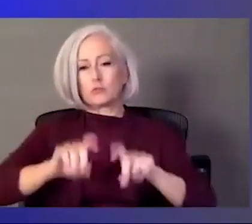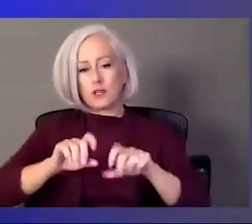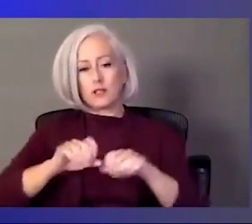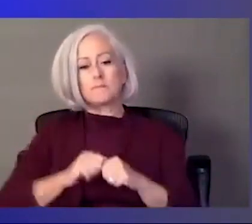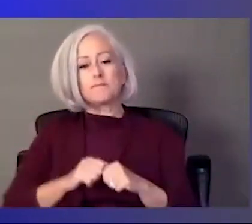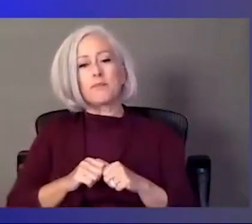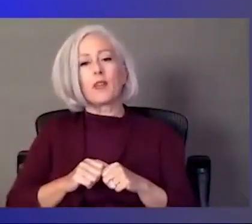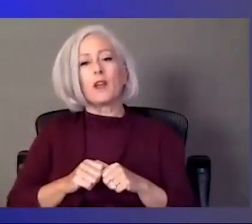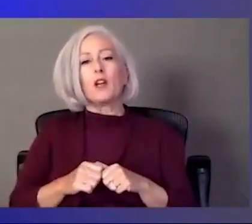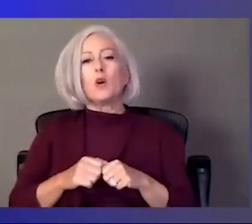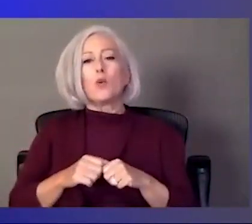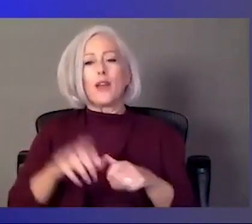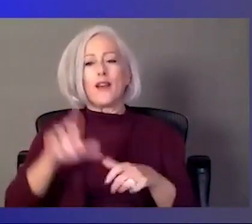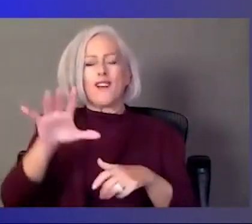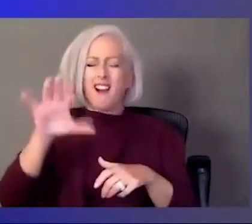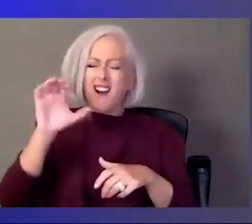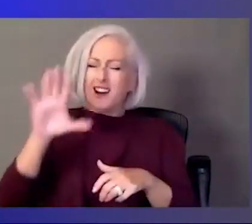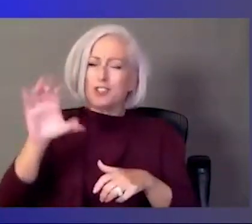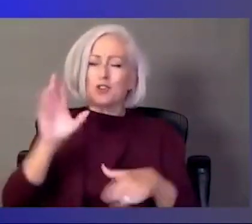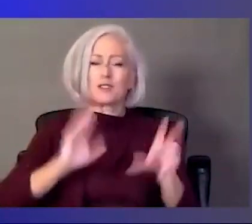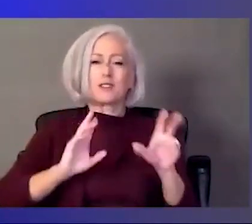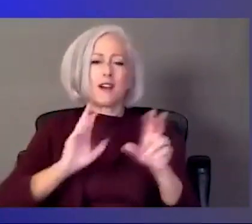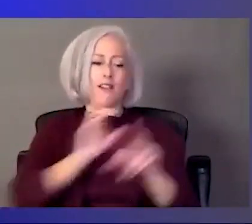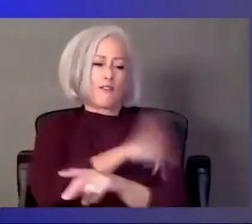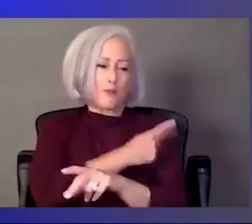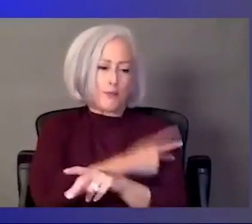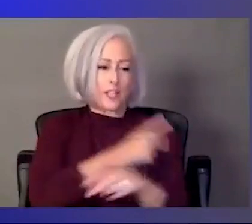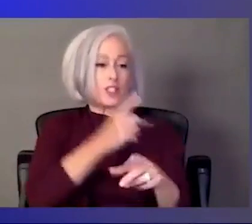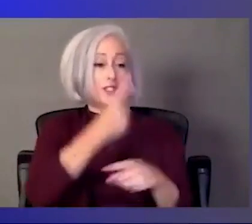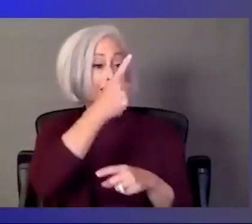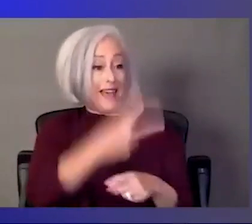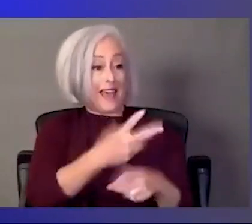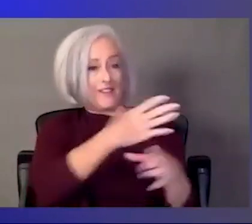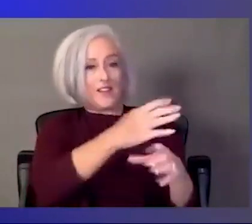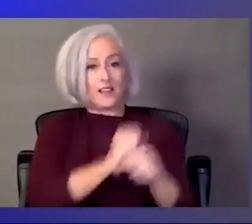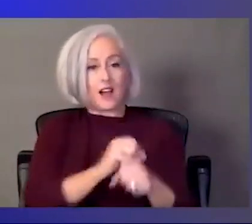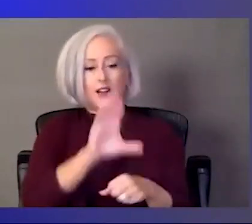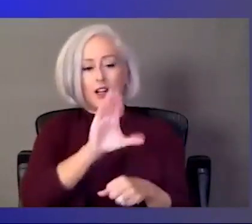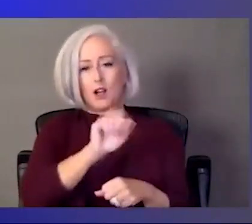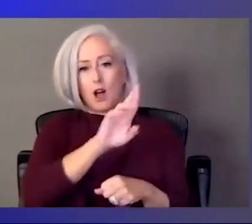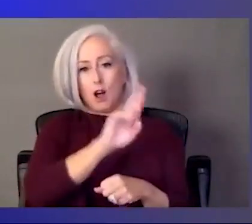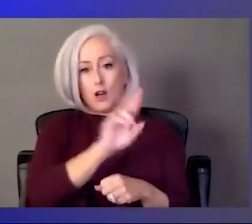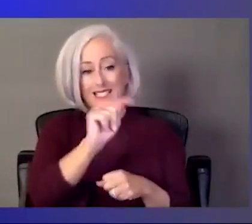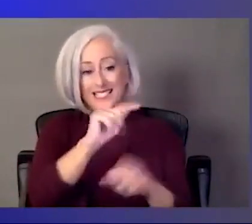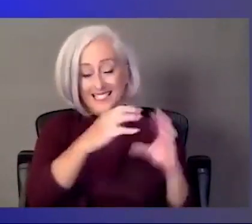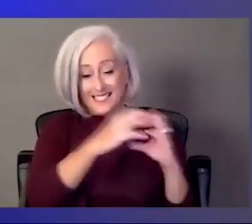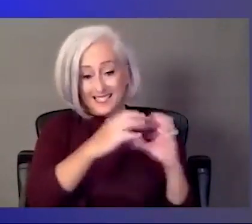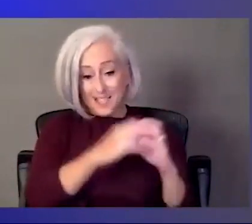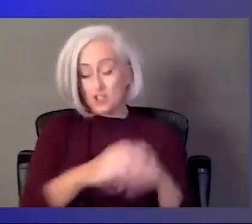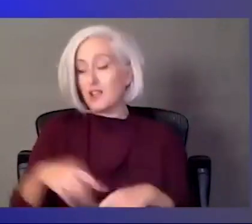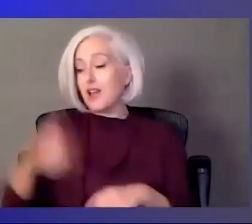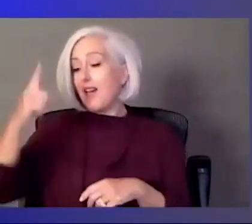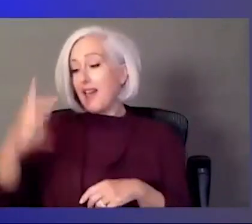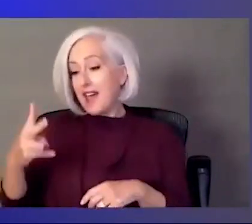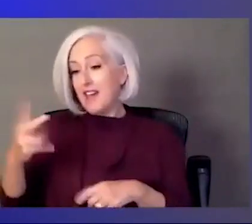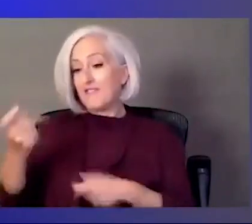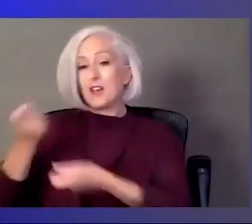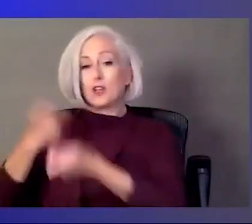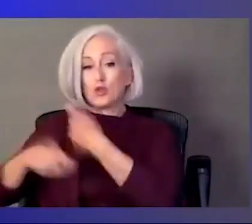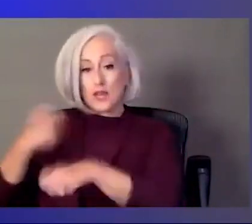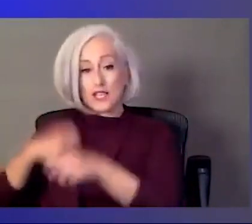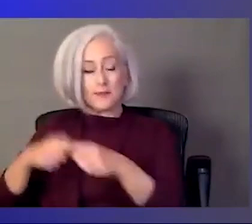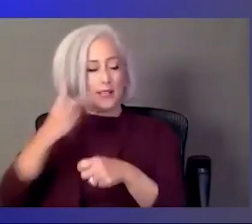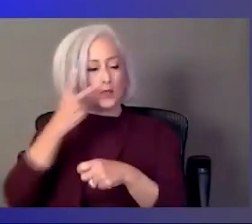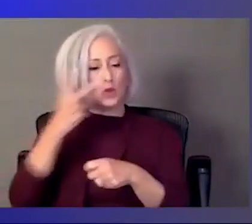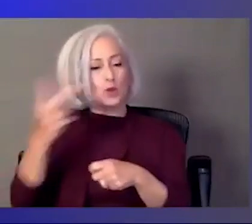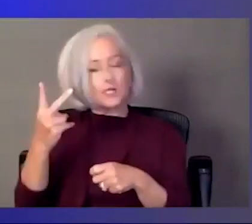Half of them got CAR T cells, half of them got a stem cell transplant, to see if we could change the paradigm and maybe stem cell transplant stays